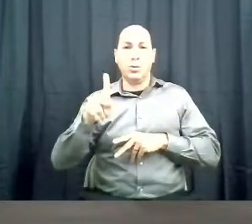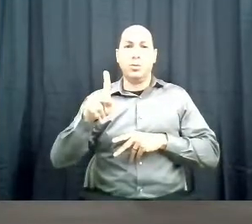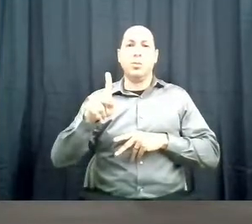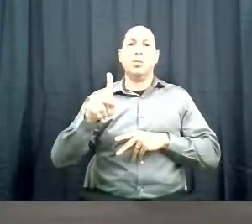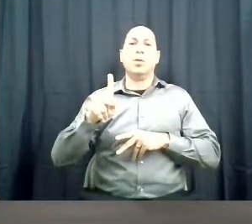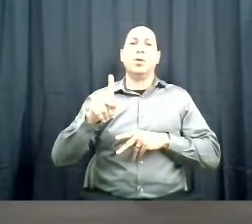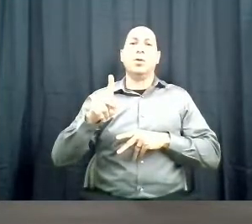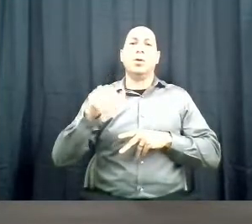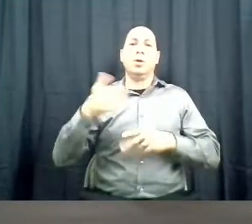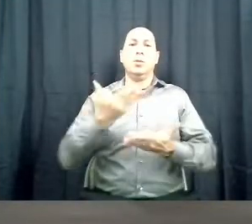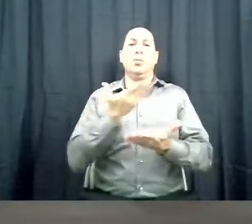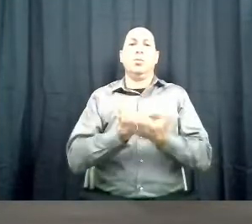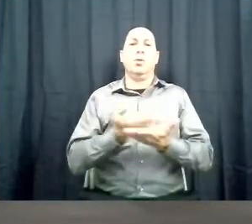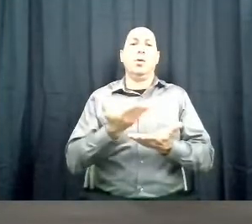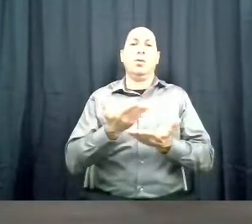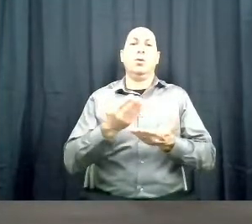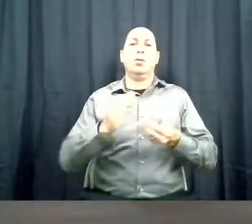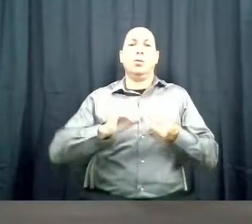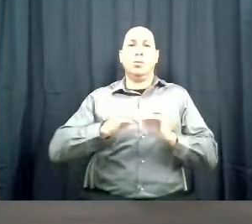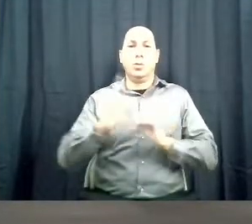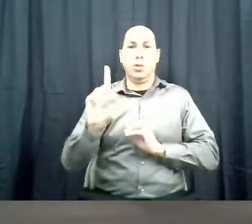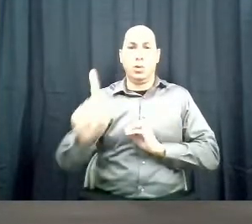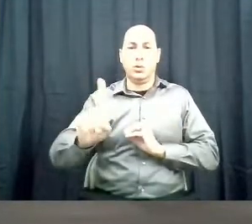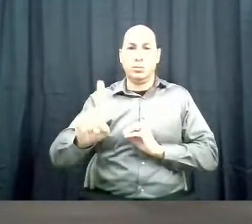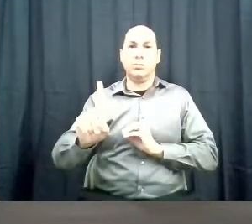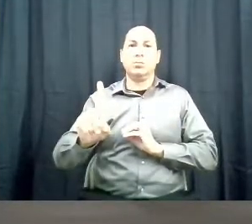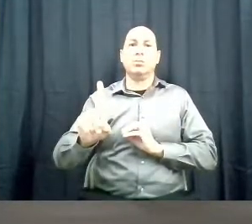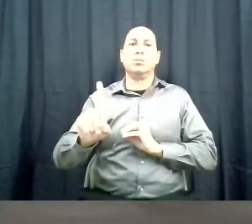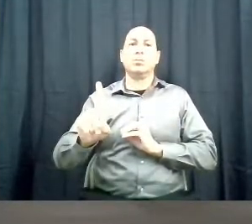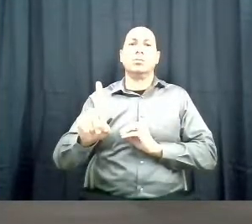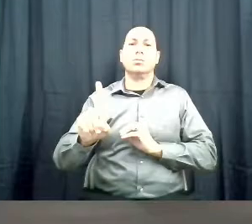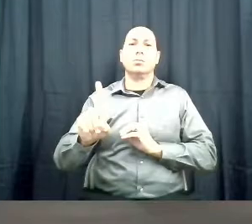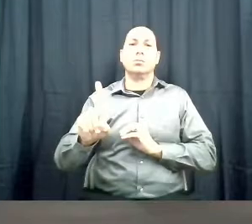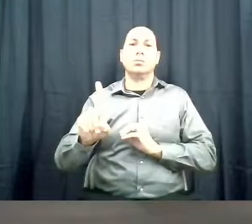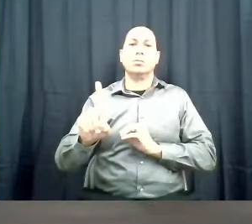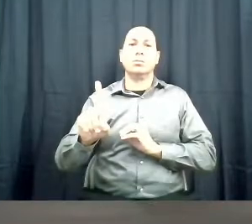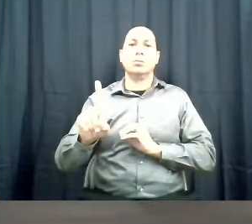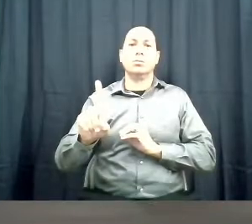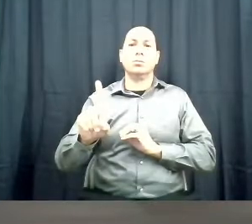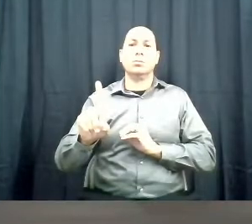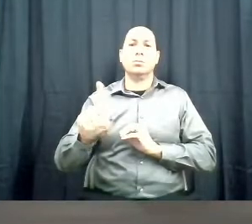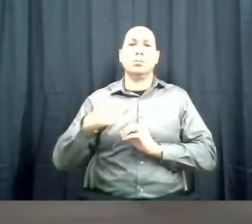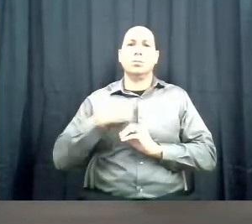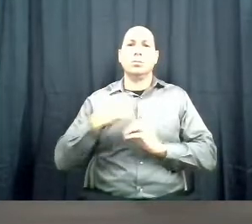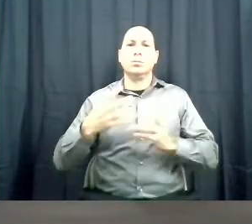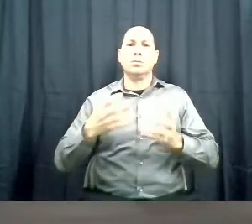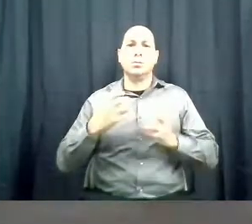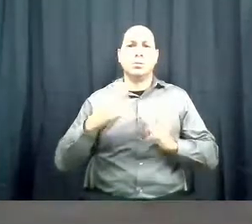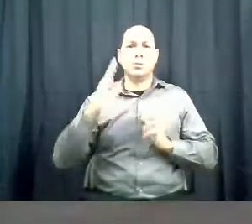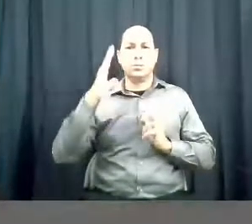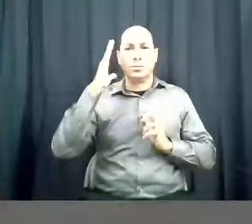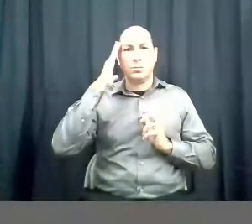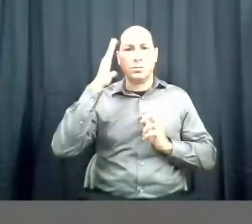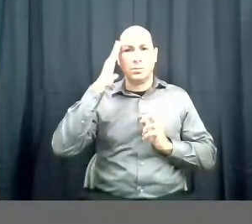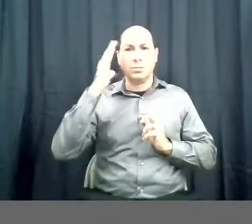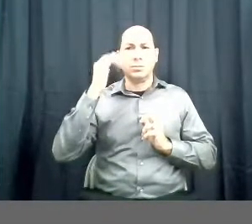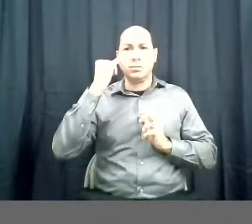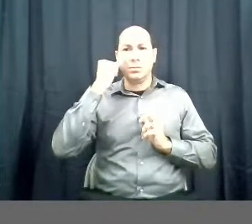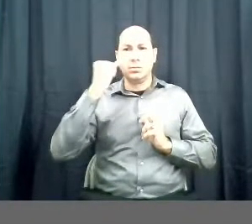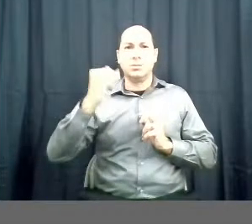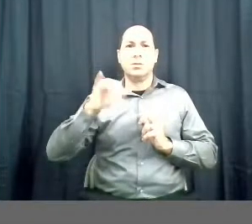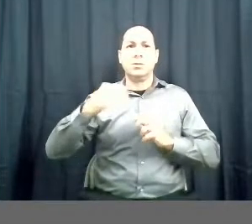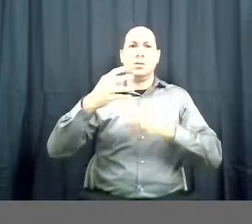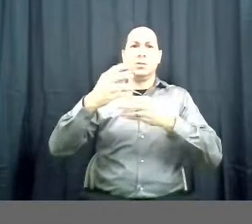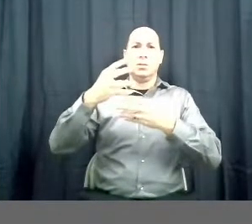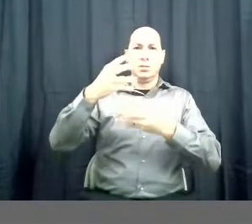Exhibit 1. I'd like to note, can you move? I'd like to note that this list, go to the next